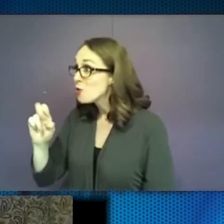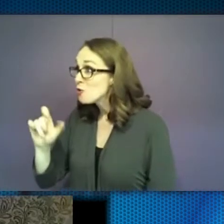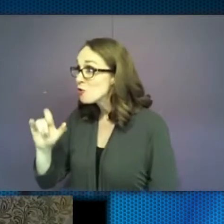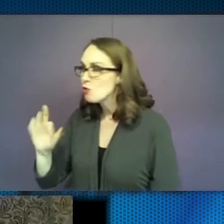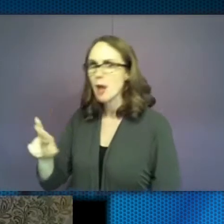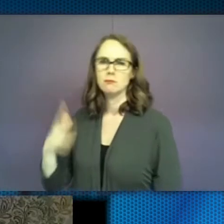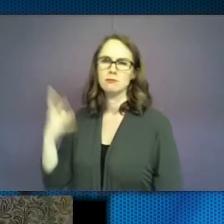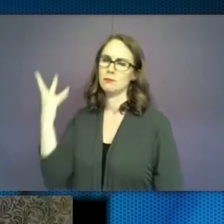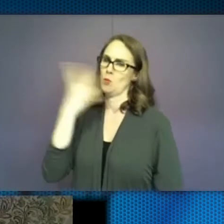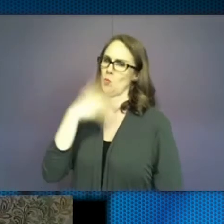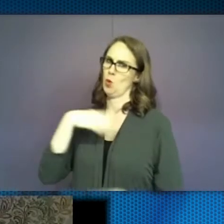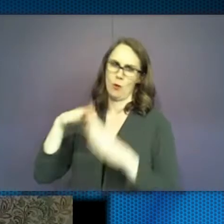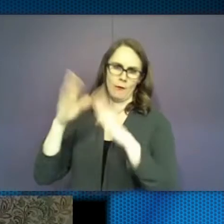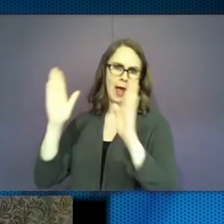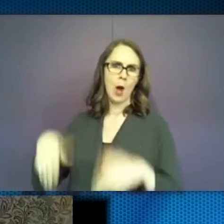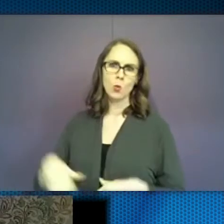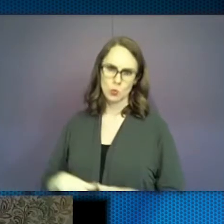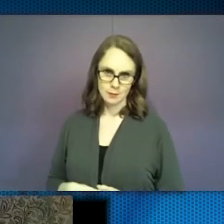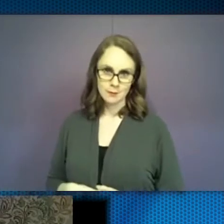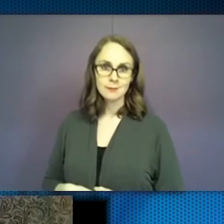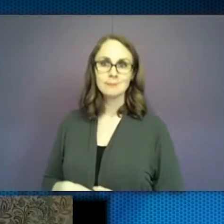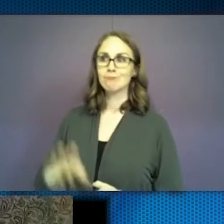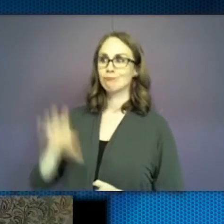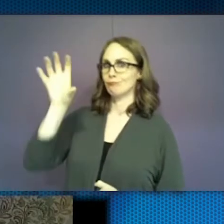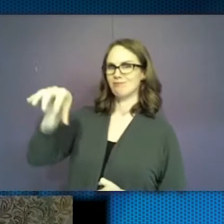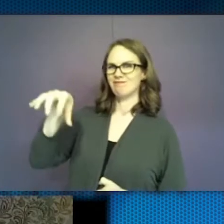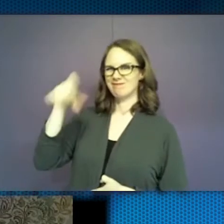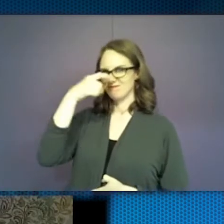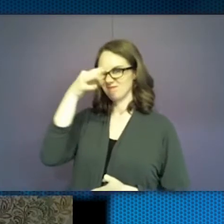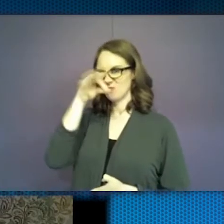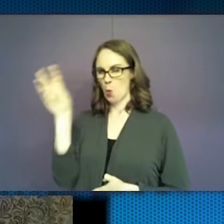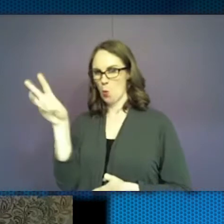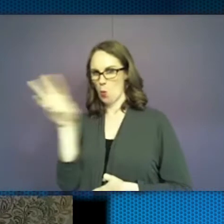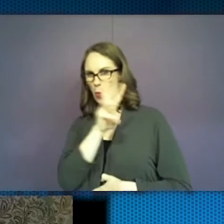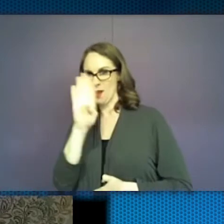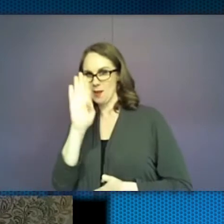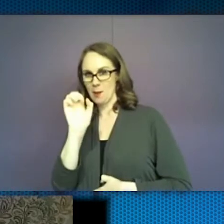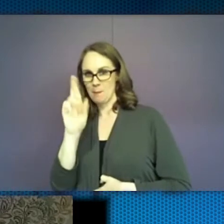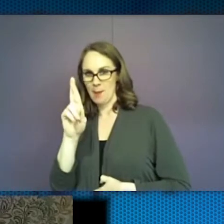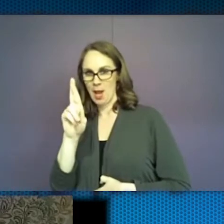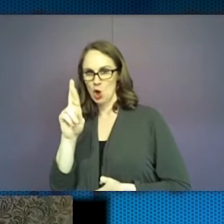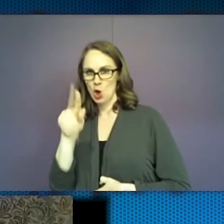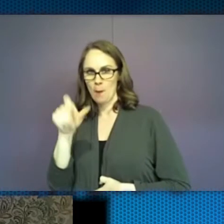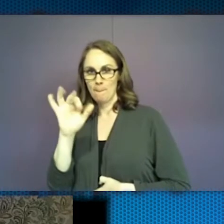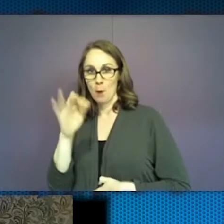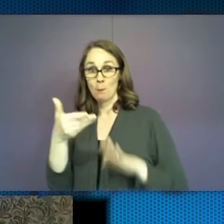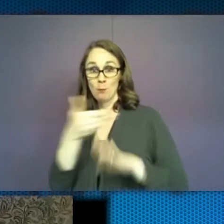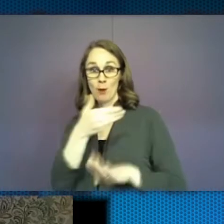is a beautiful house, and it just sits just west of Baker Park before you get to I-15.